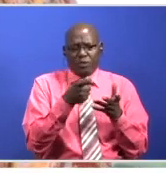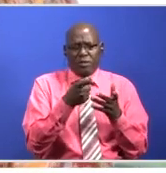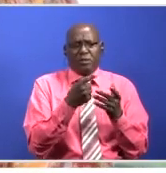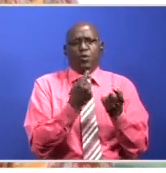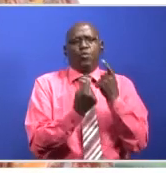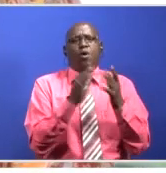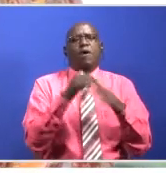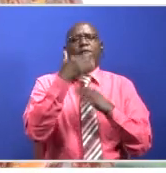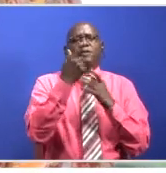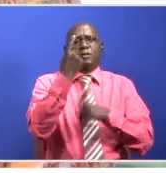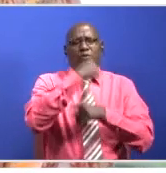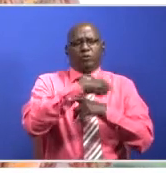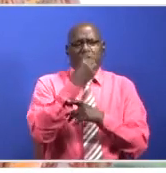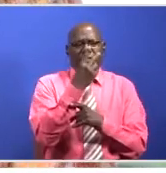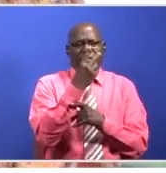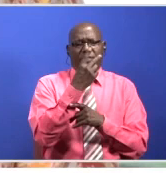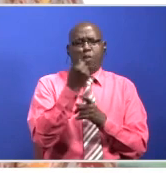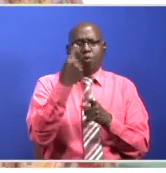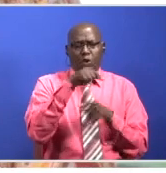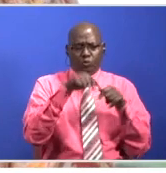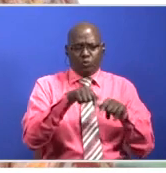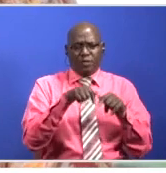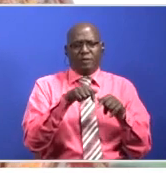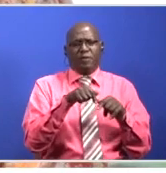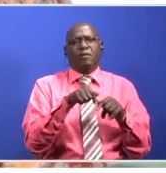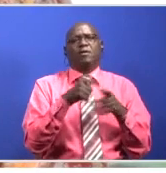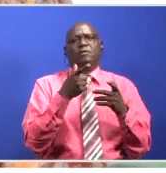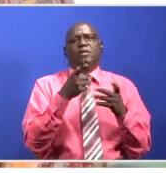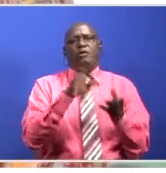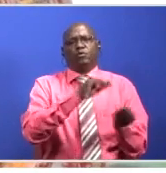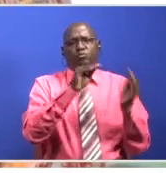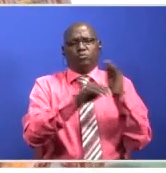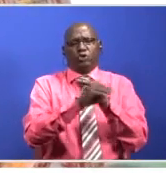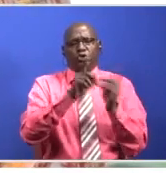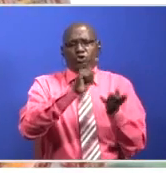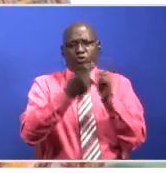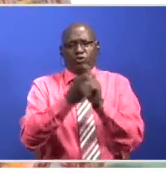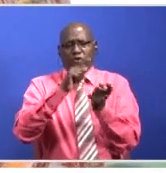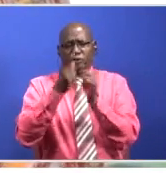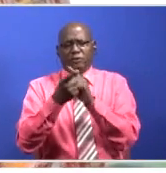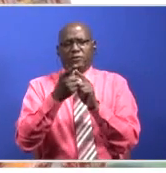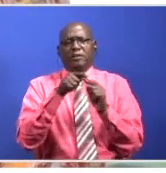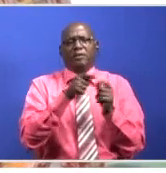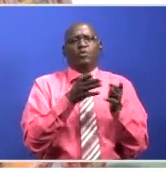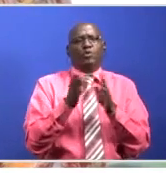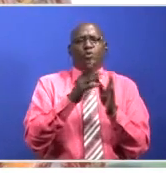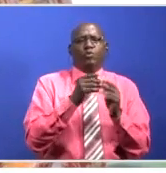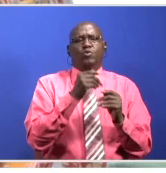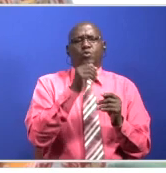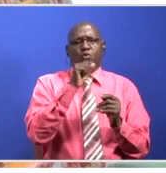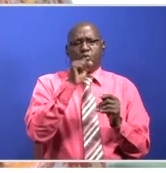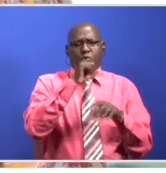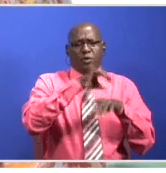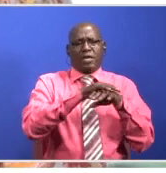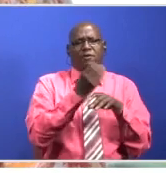2 days. And then the ones you bought today, then they would have reached that time, then you'll be able to take them. That way you get the nutrients, and at the same time you are protected